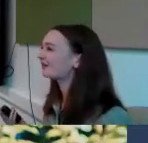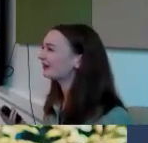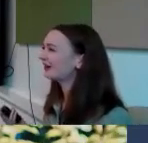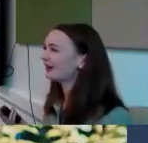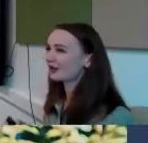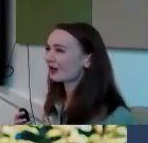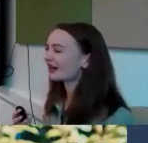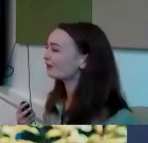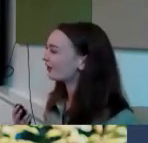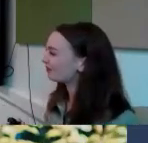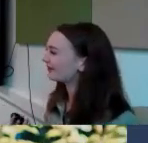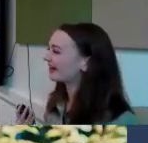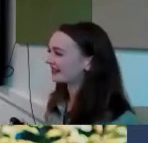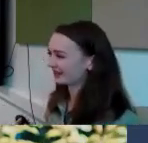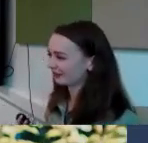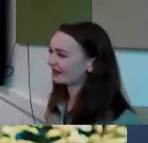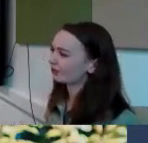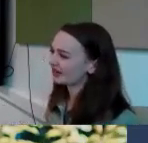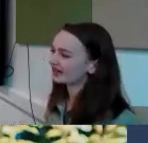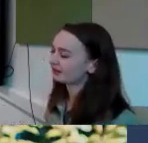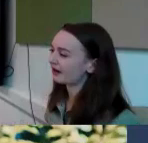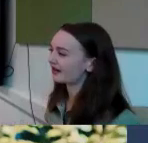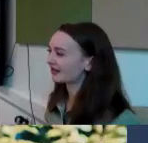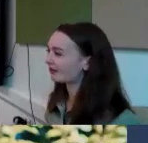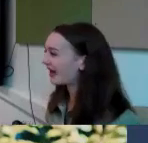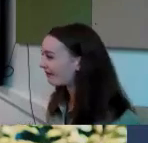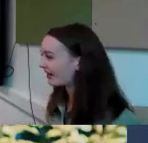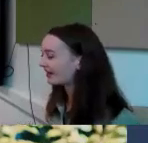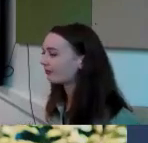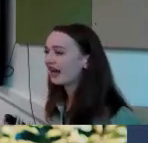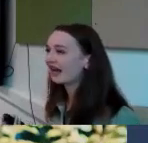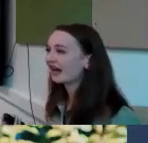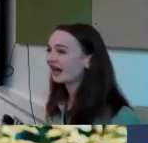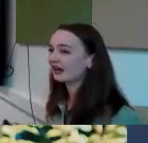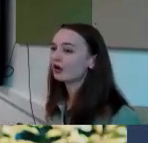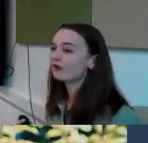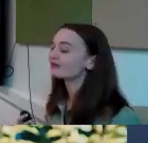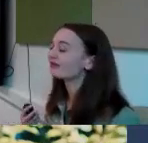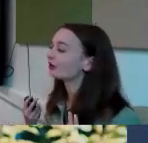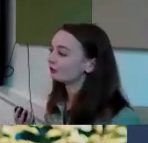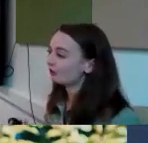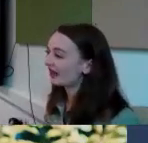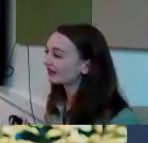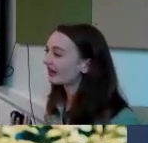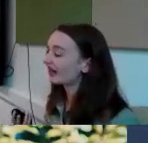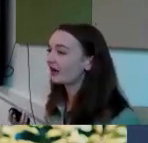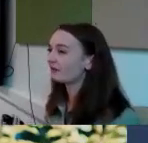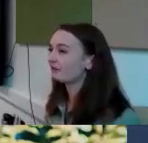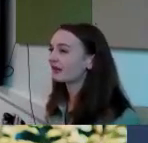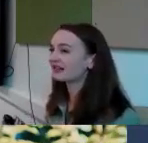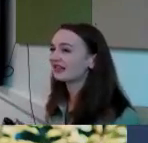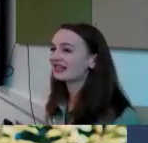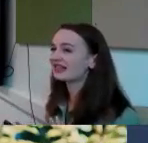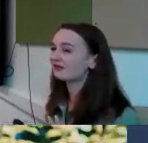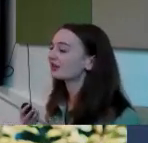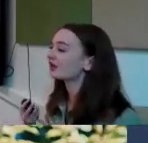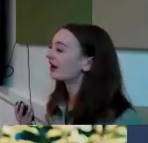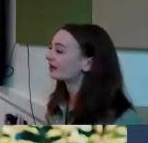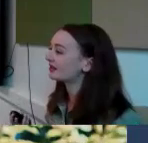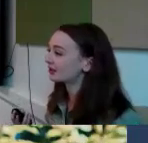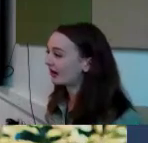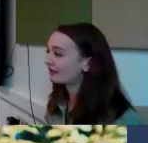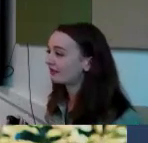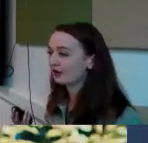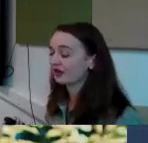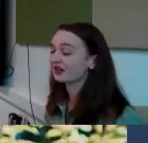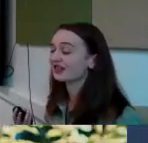and kind of tried to verbalise this really weird experience I was having where I always felt unwell, and I didn't really know